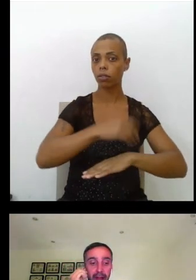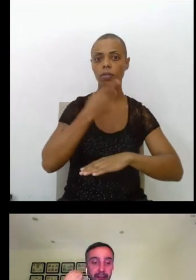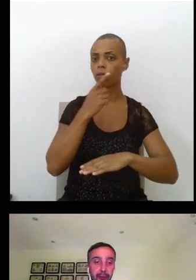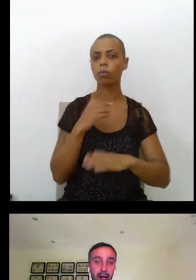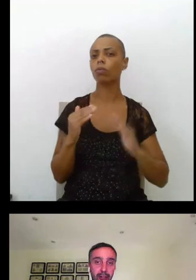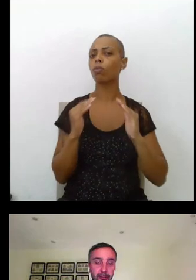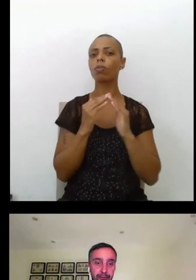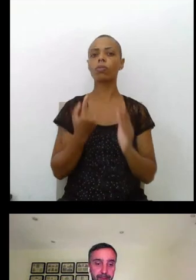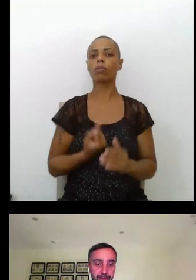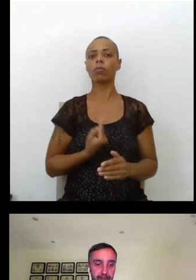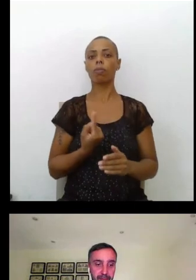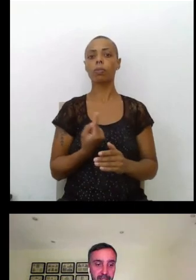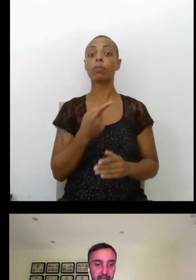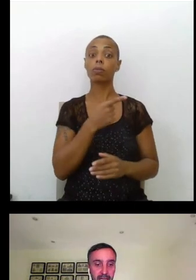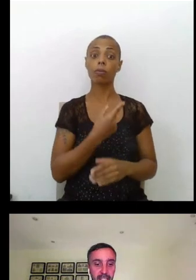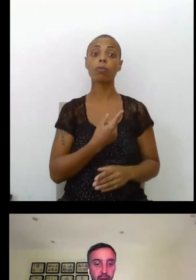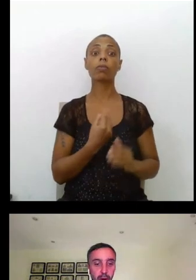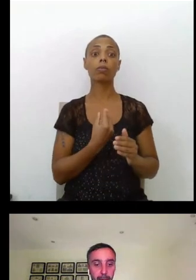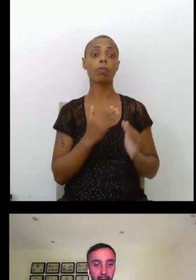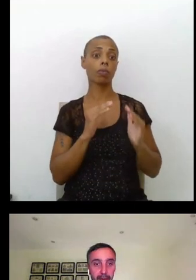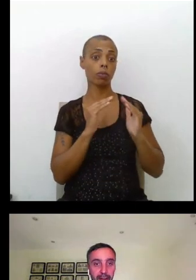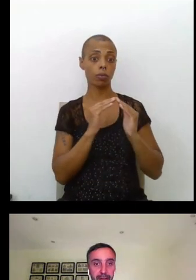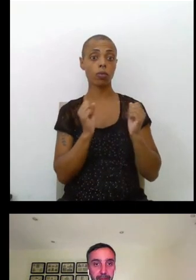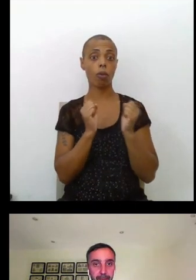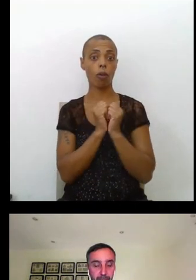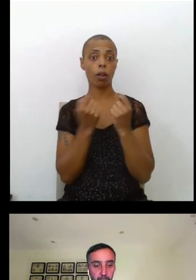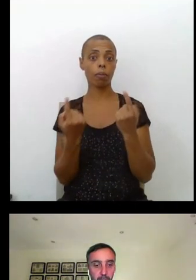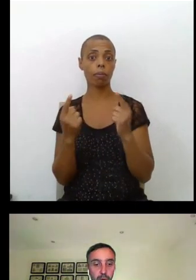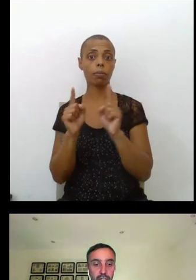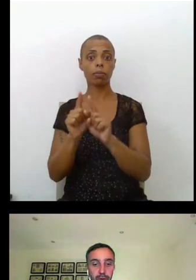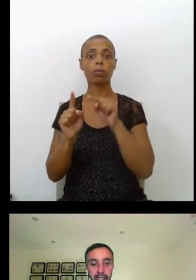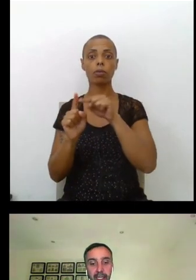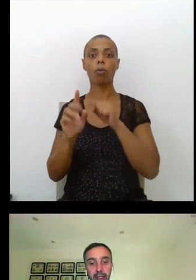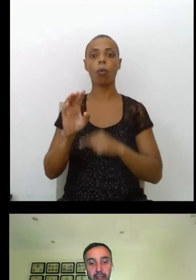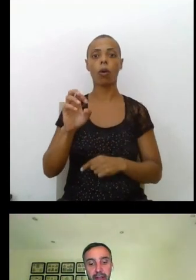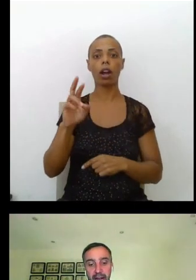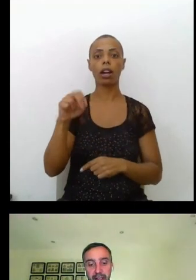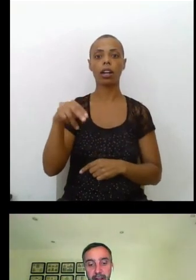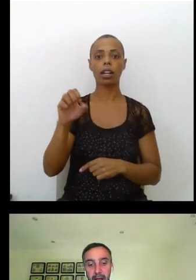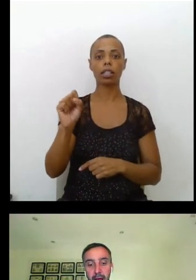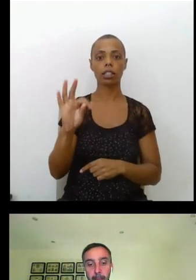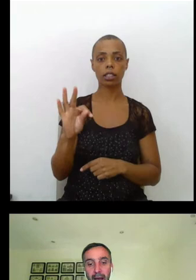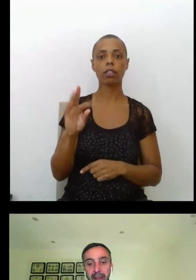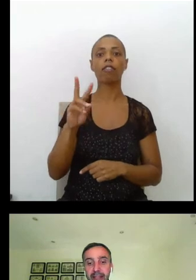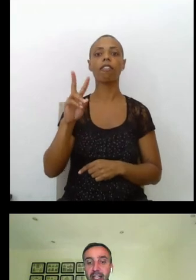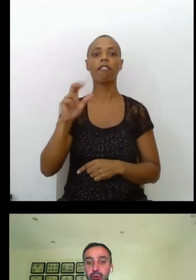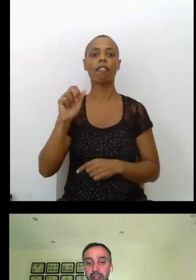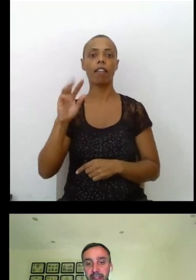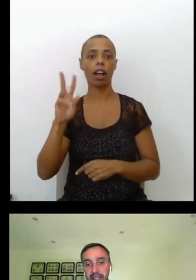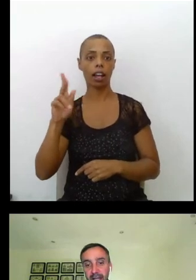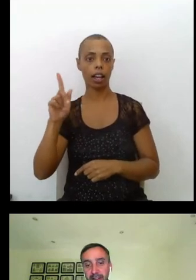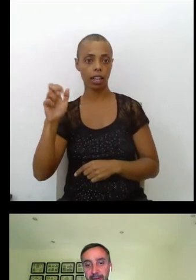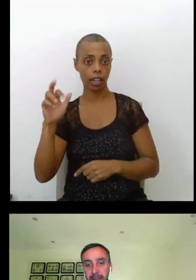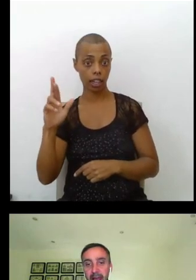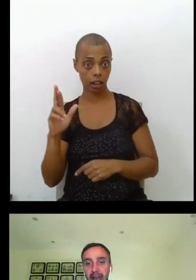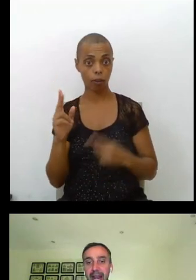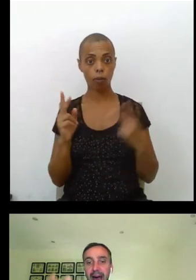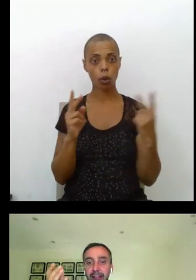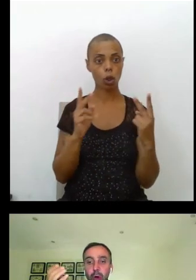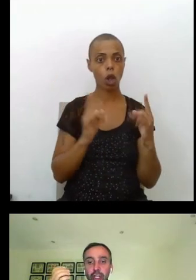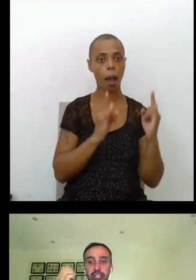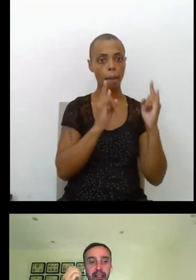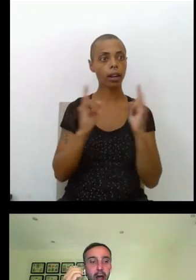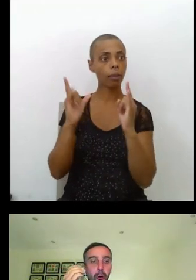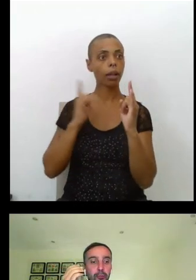his partner Ernst Wagner to two apartments were visually connected by sensual details